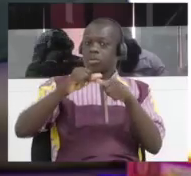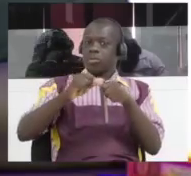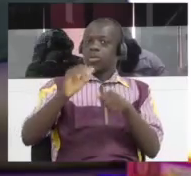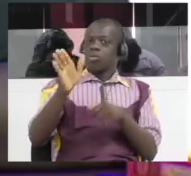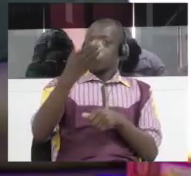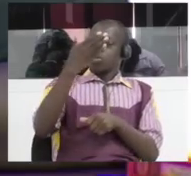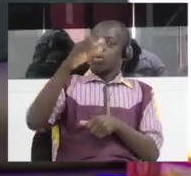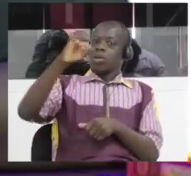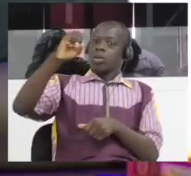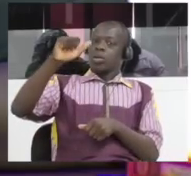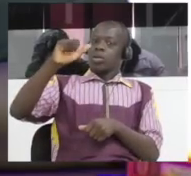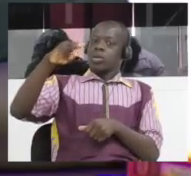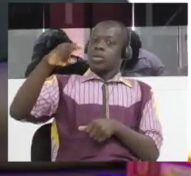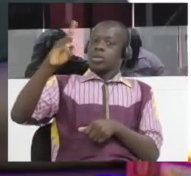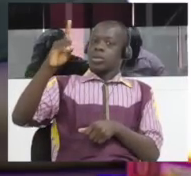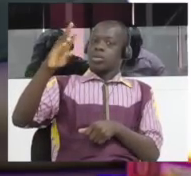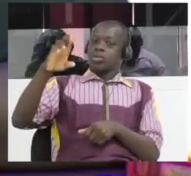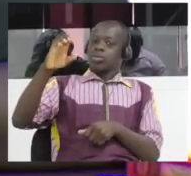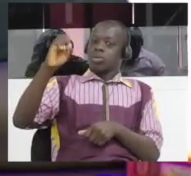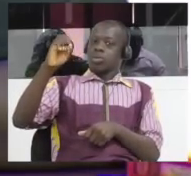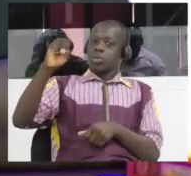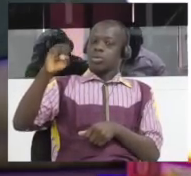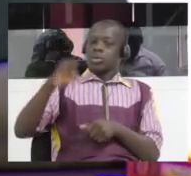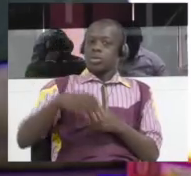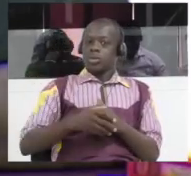Kante, if I can remember, went to Sandhurst.